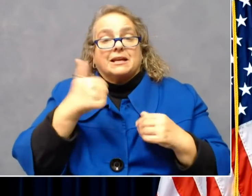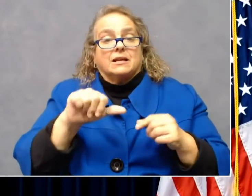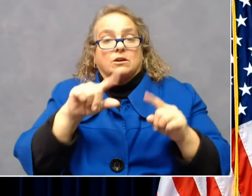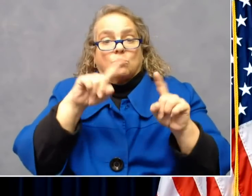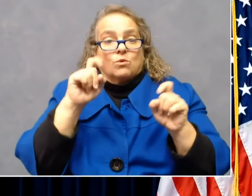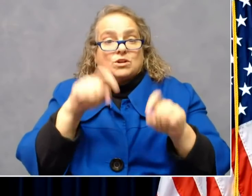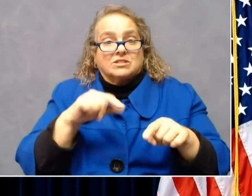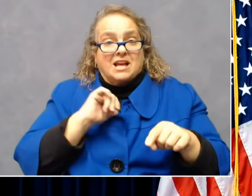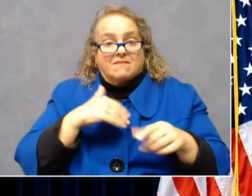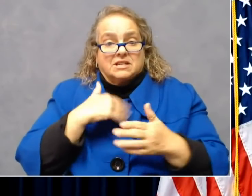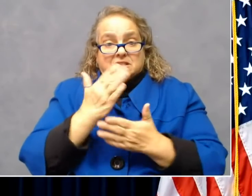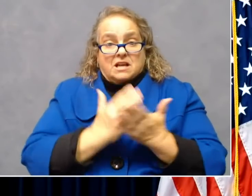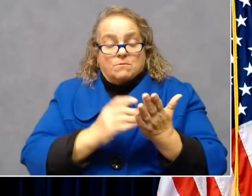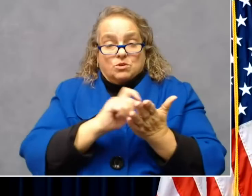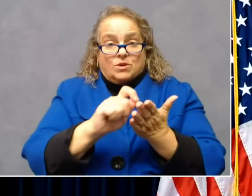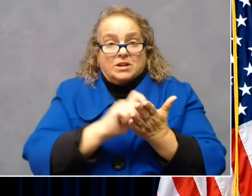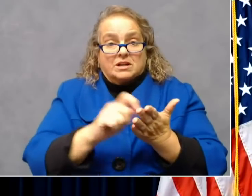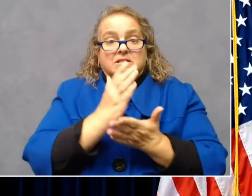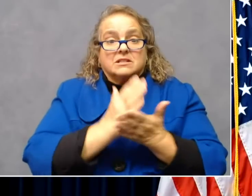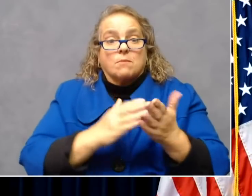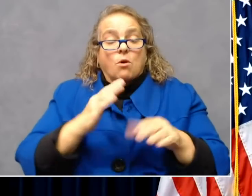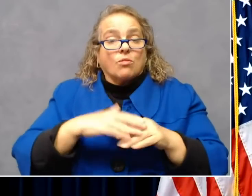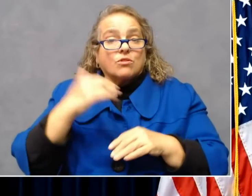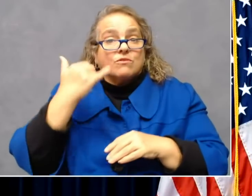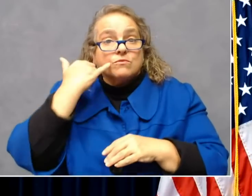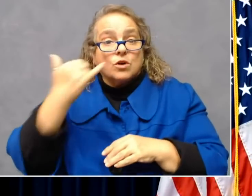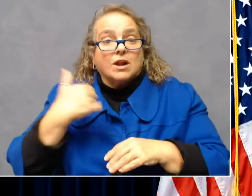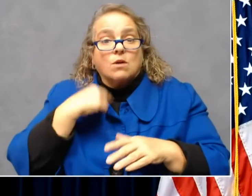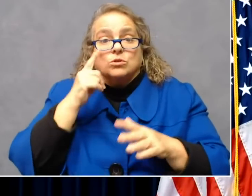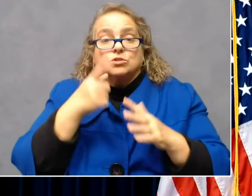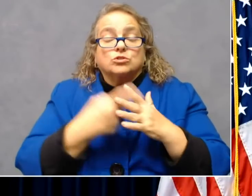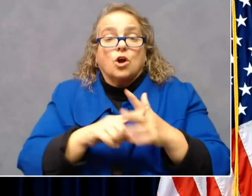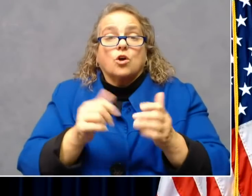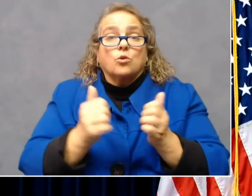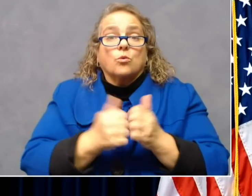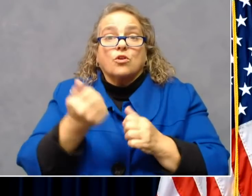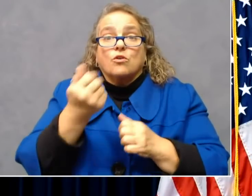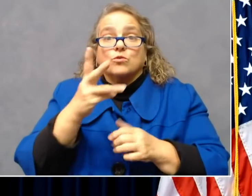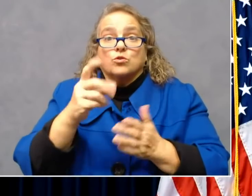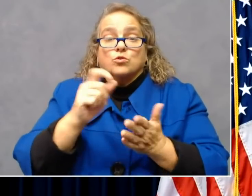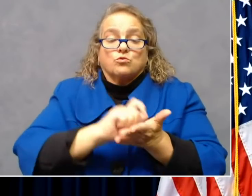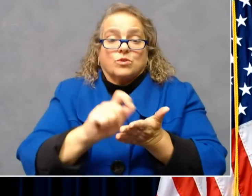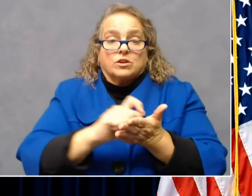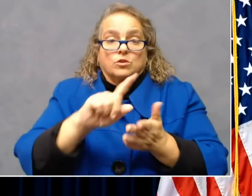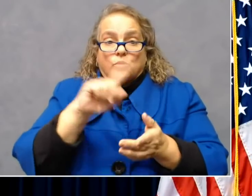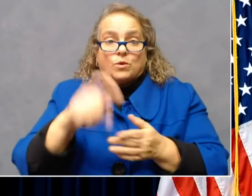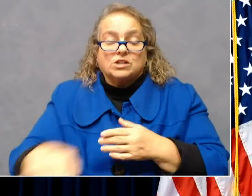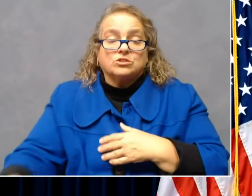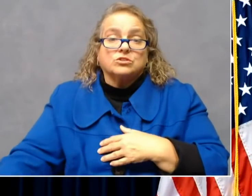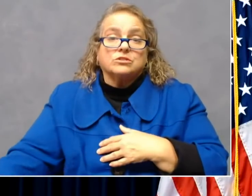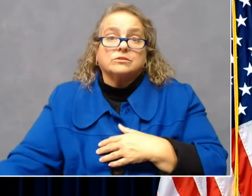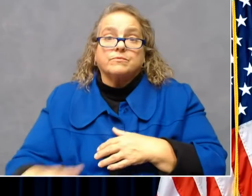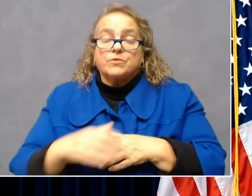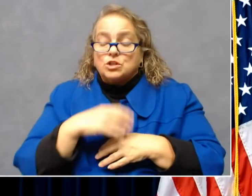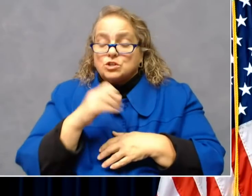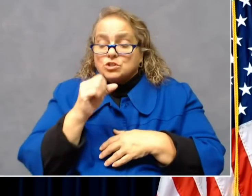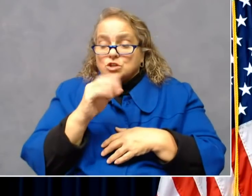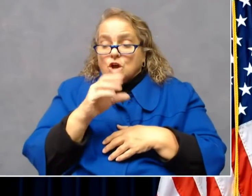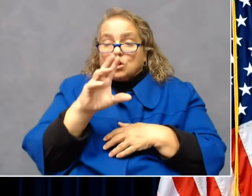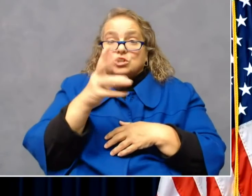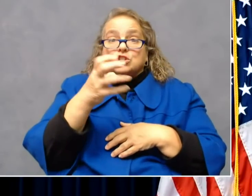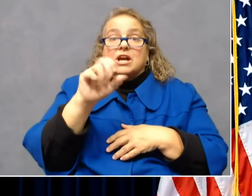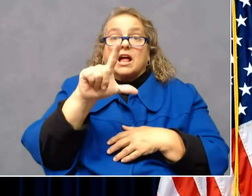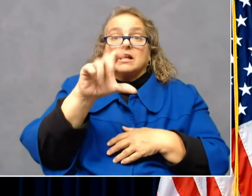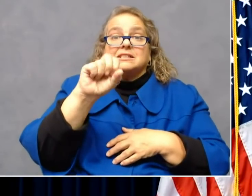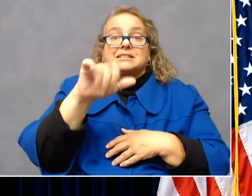some on the line. I'm going to start with a couple of the written questions. So Chelsea Jones at